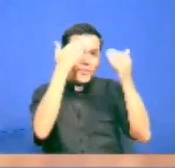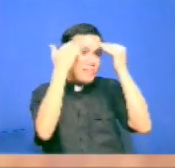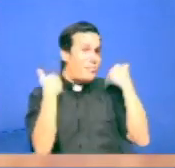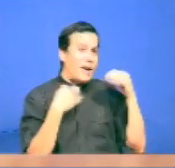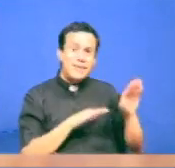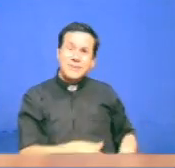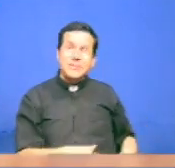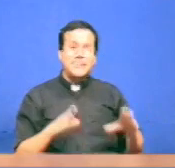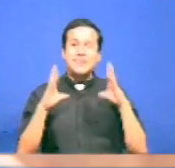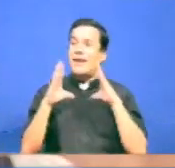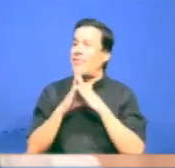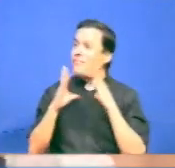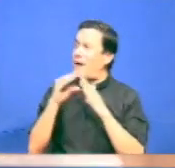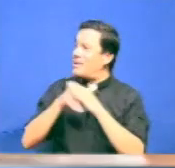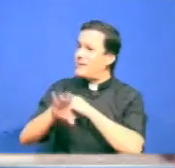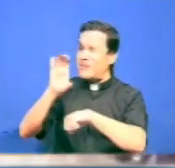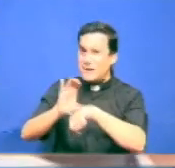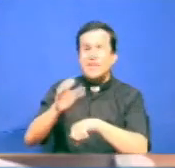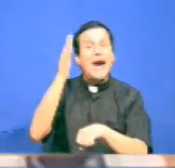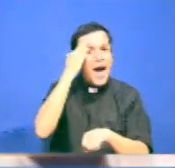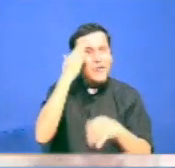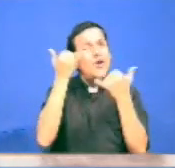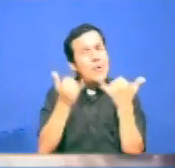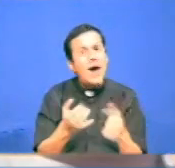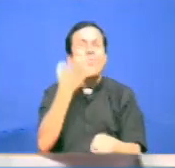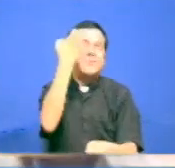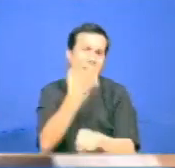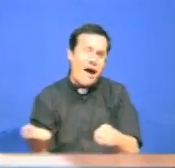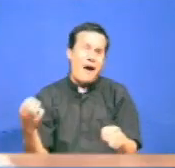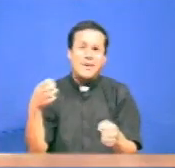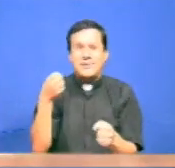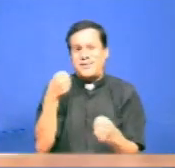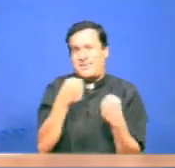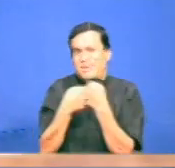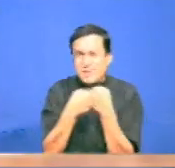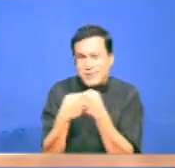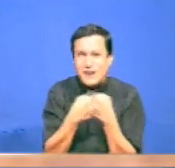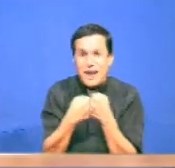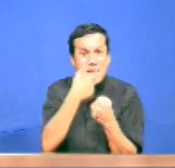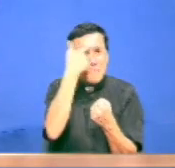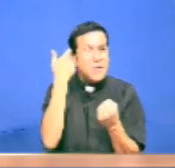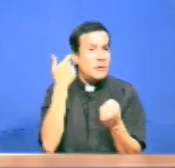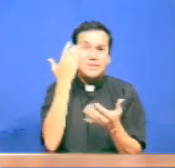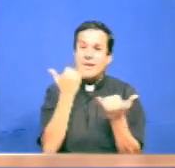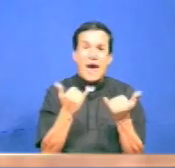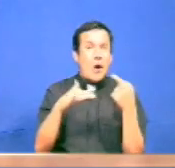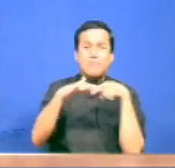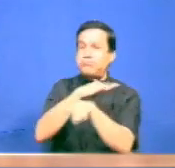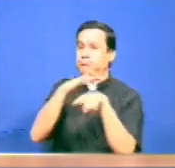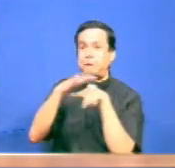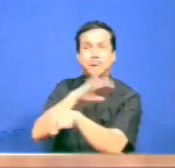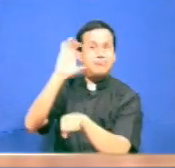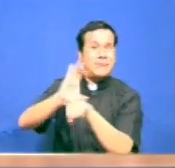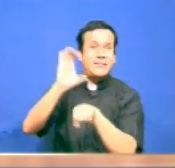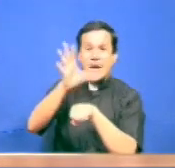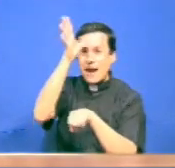in parishes, and even people who are used, all of us are used to churches and going to pray on Sunday. Unfortunately, a few of